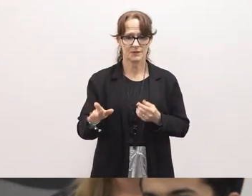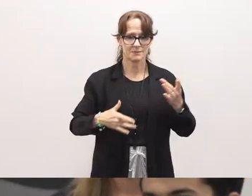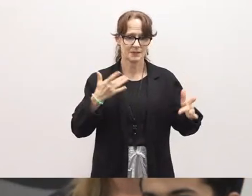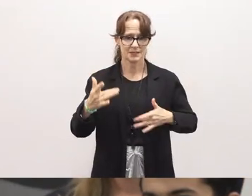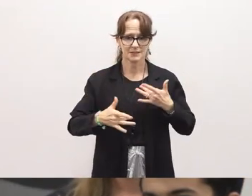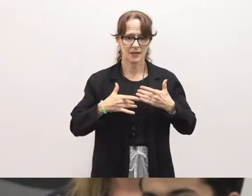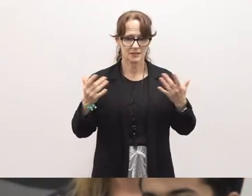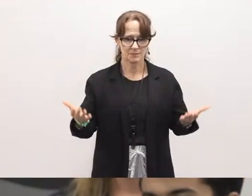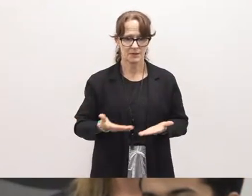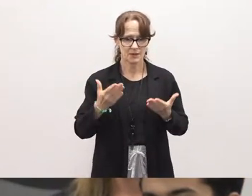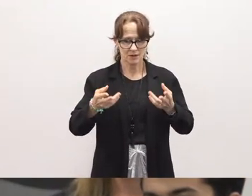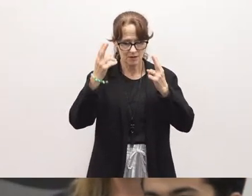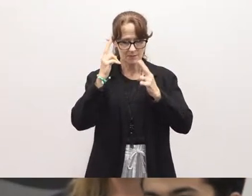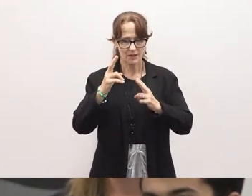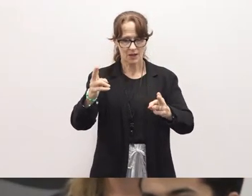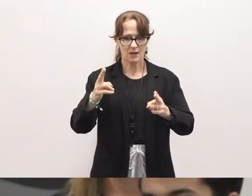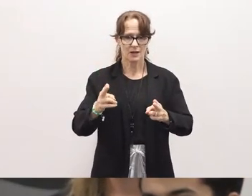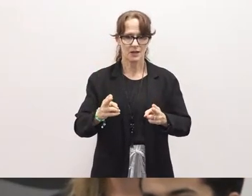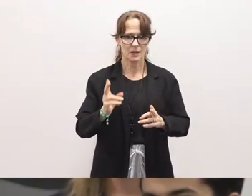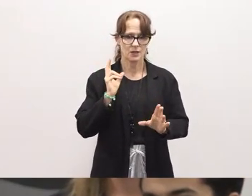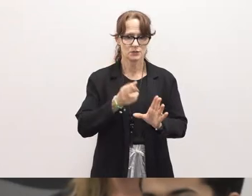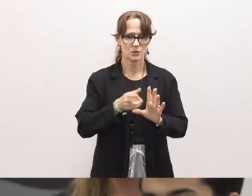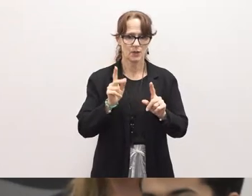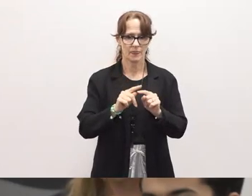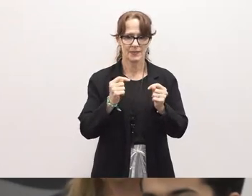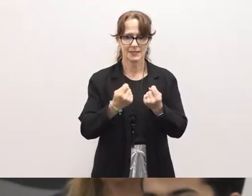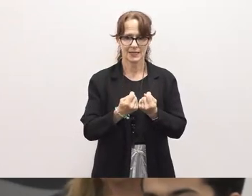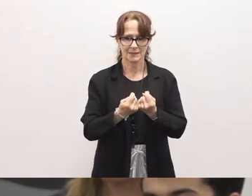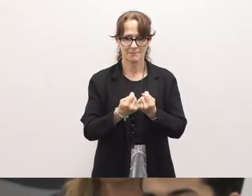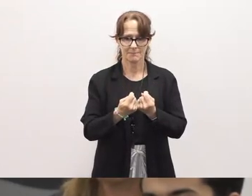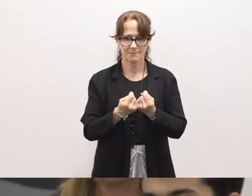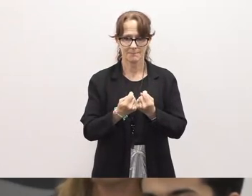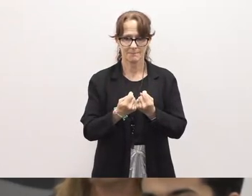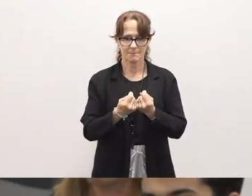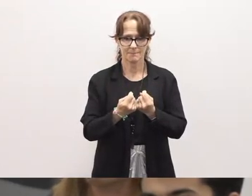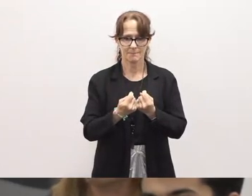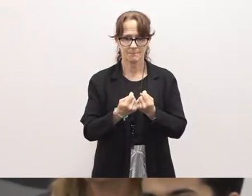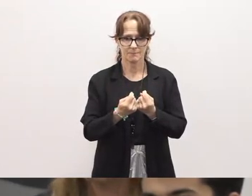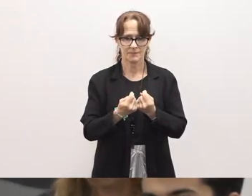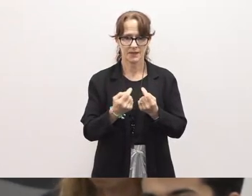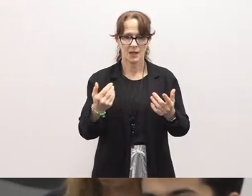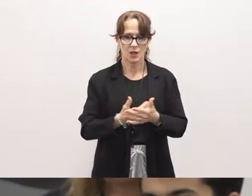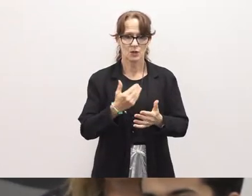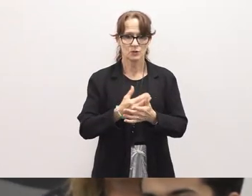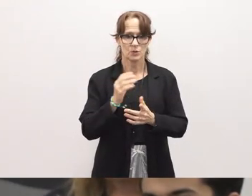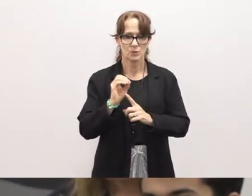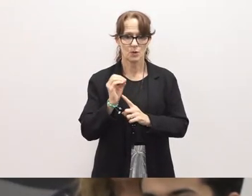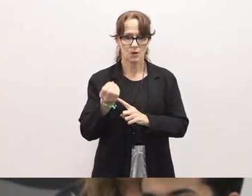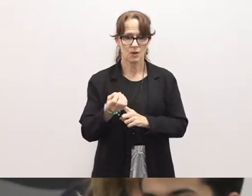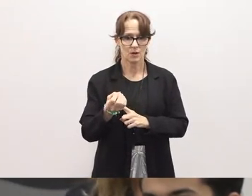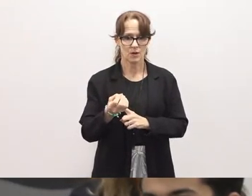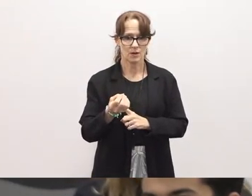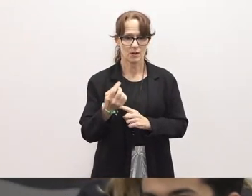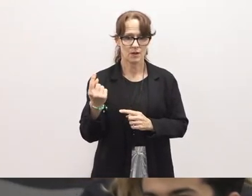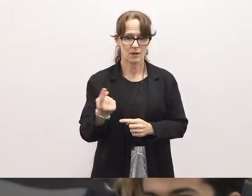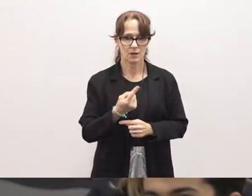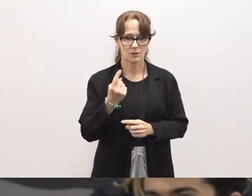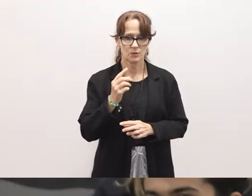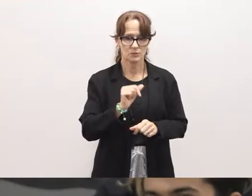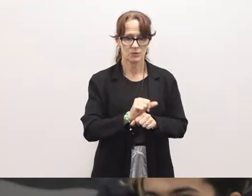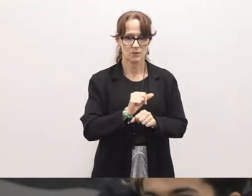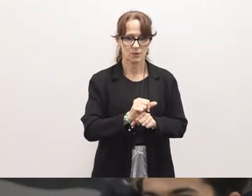excited to be here and would be honored to join the team. While I would be new to the organization, I'm not necessarily new to the